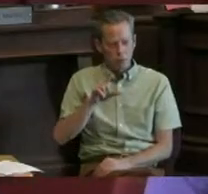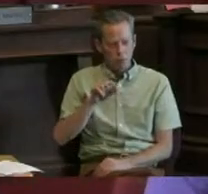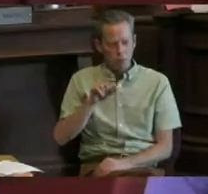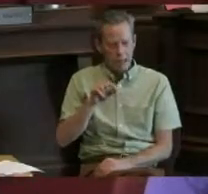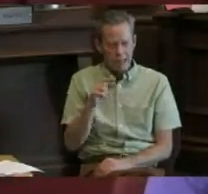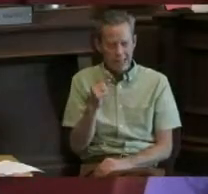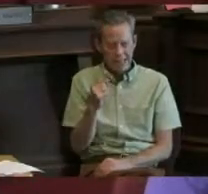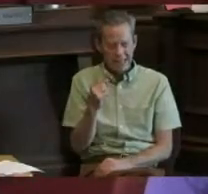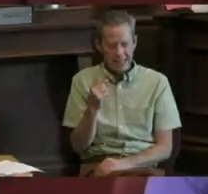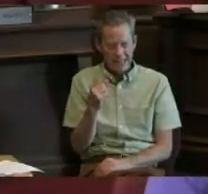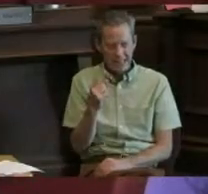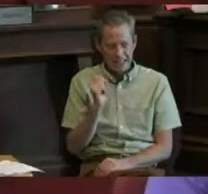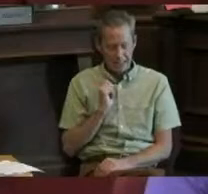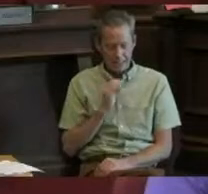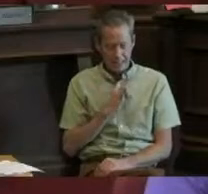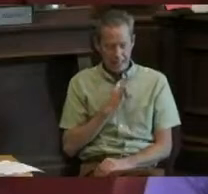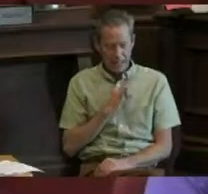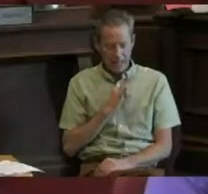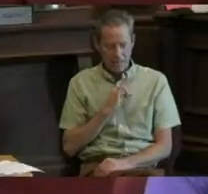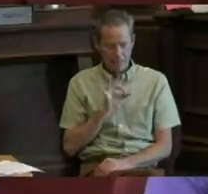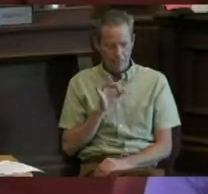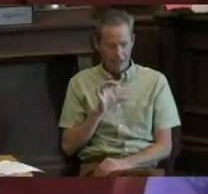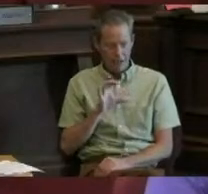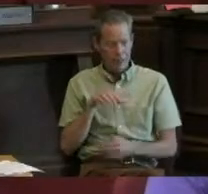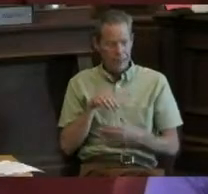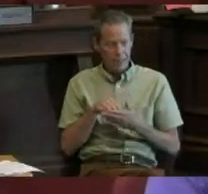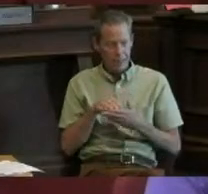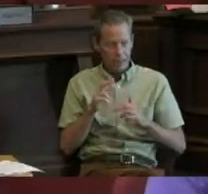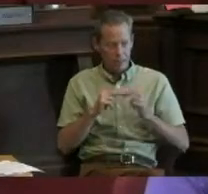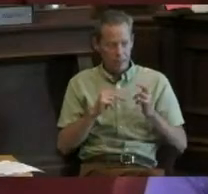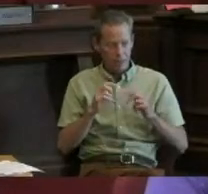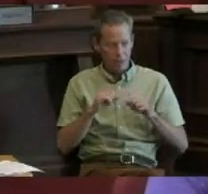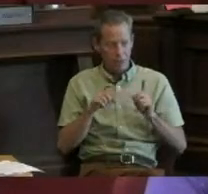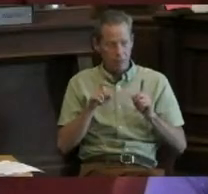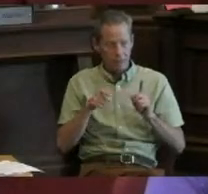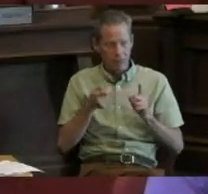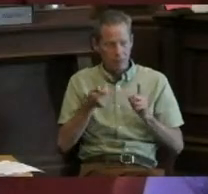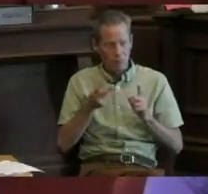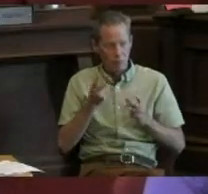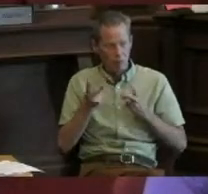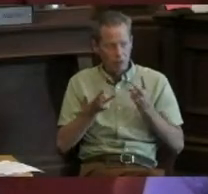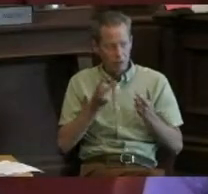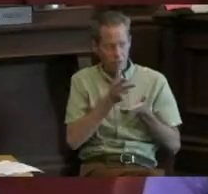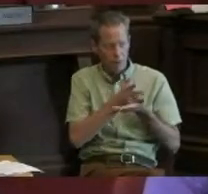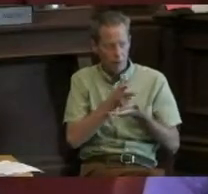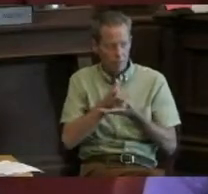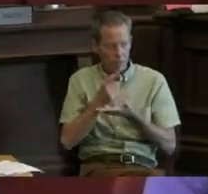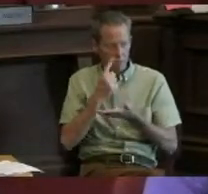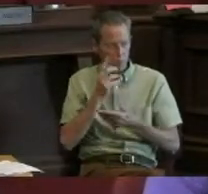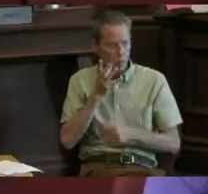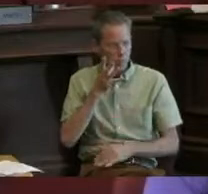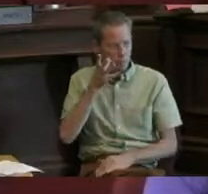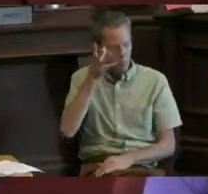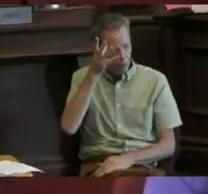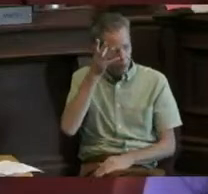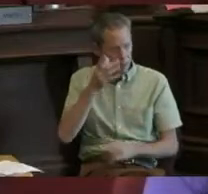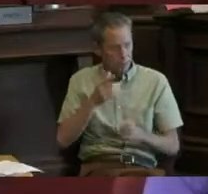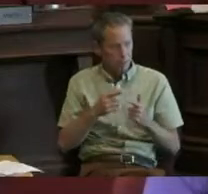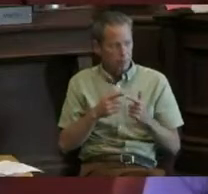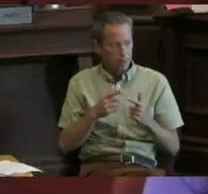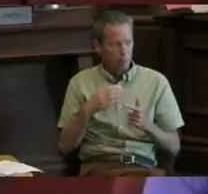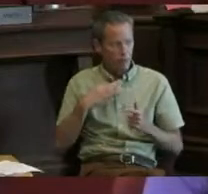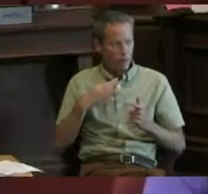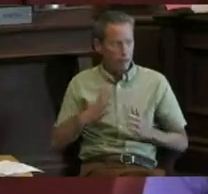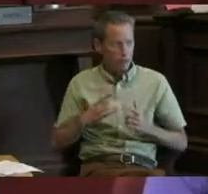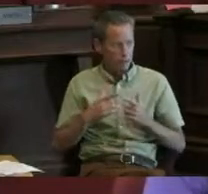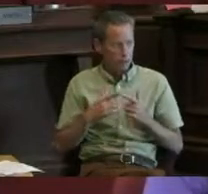120-something staff, faculty in the building, but we also need a few visitor parking spaces for parents and, you know, volunteers